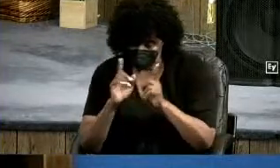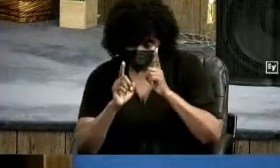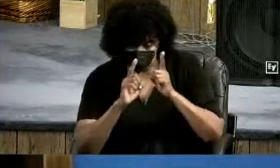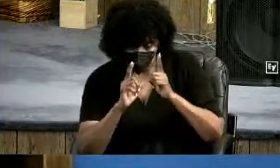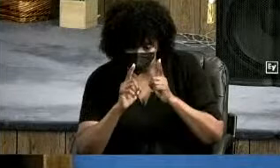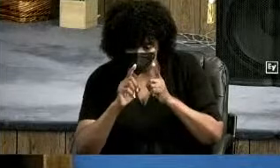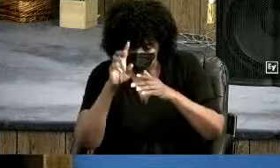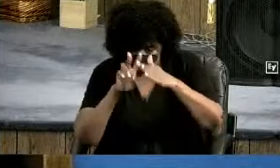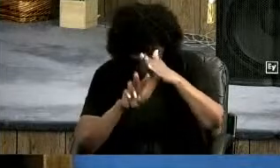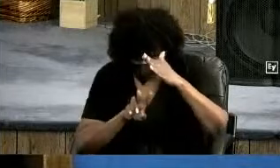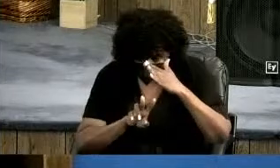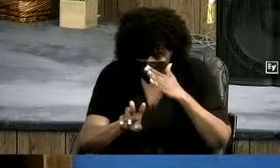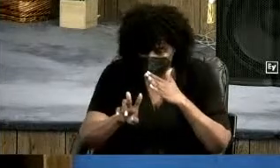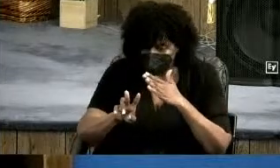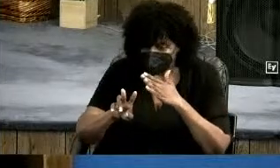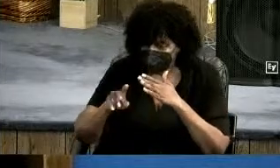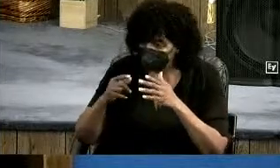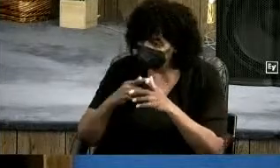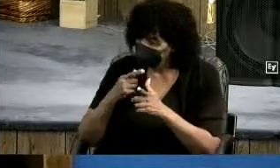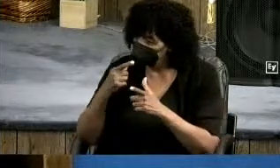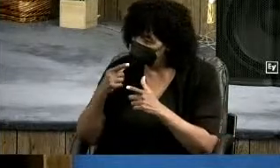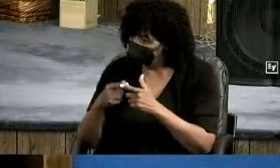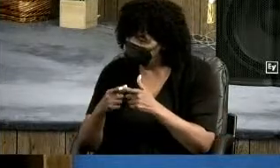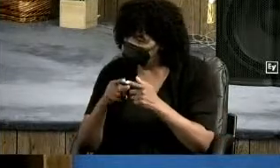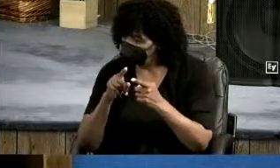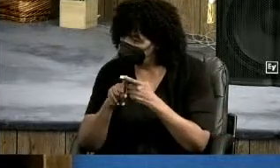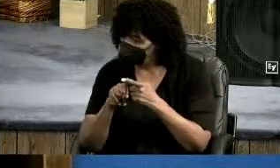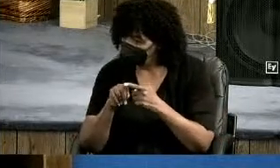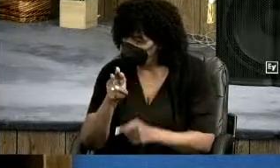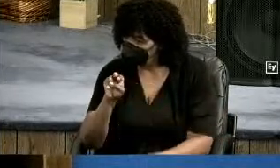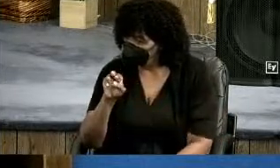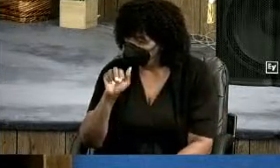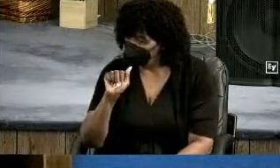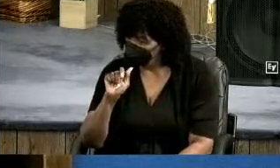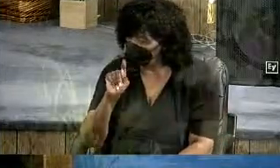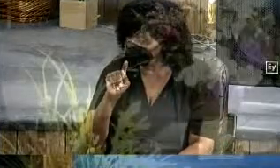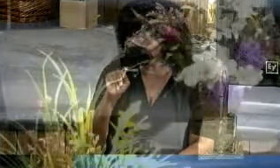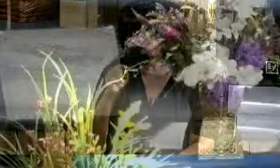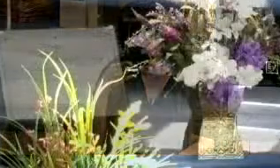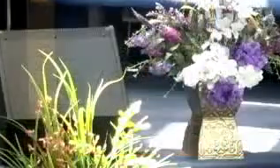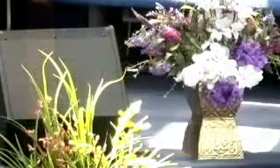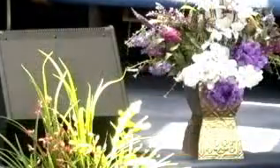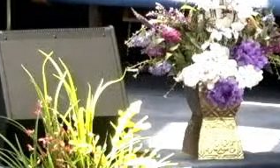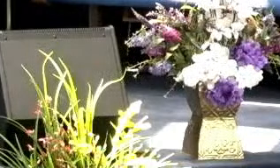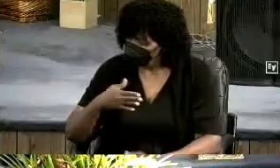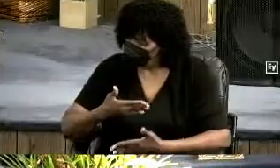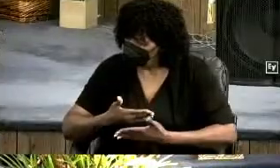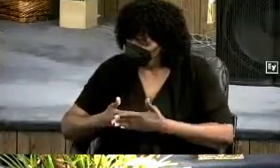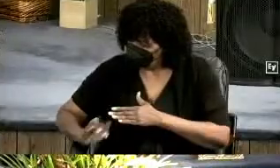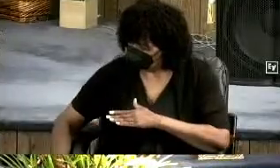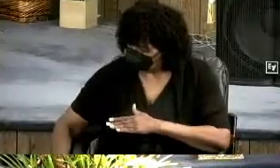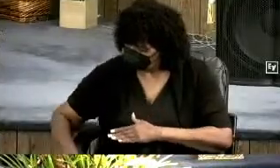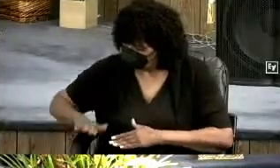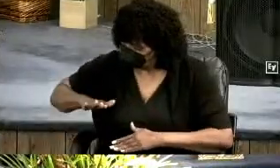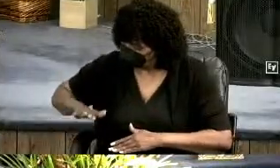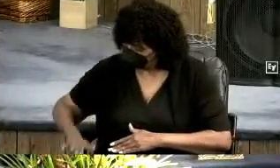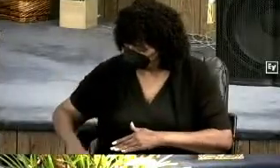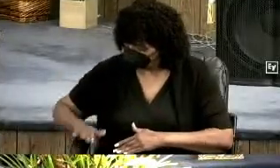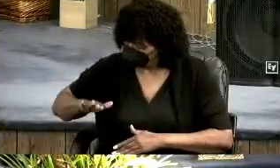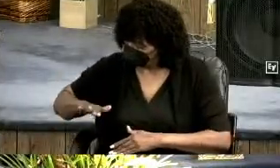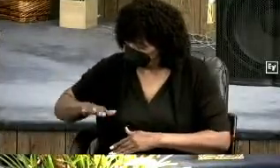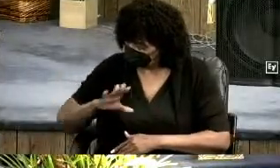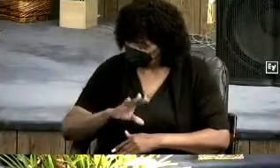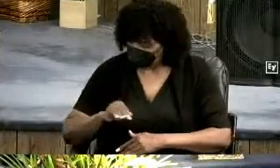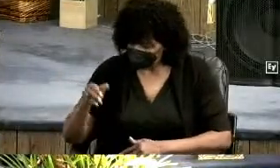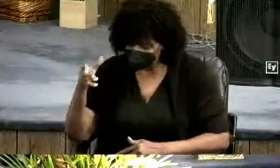then when it came to Matthew, he didn't have to sneak no more. He came as a little baby in a manger and he grew up as a tender plant and the